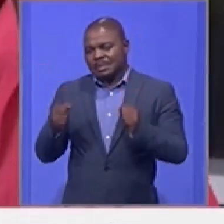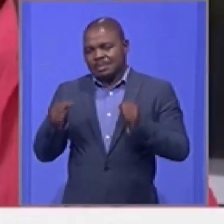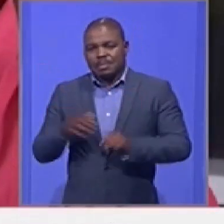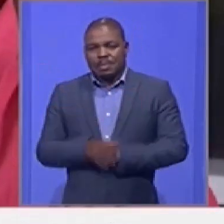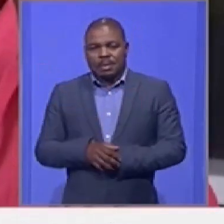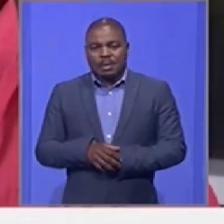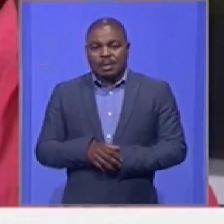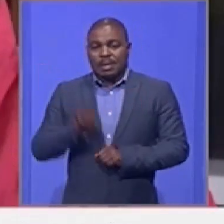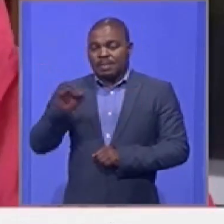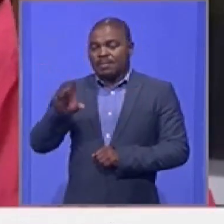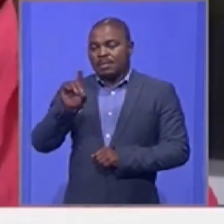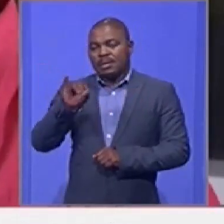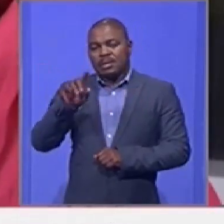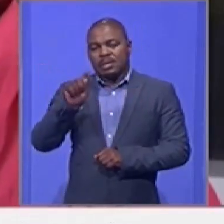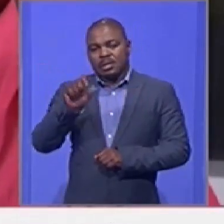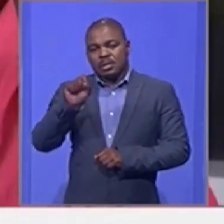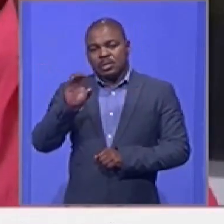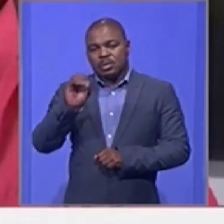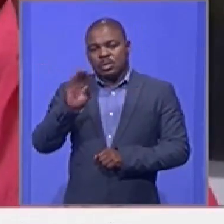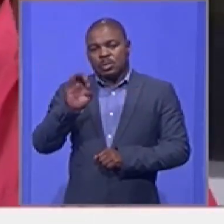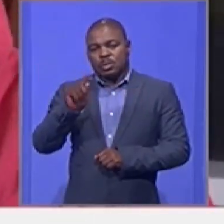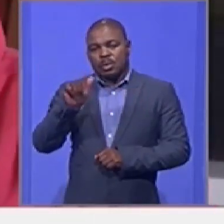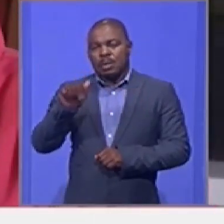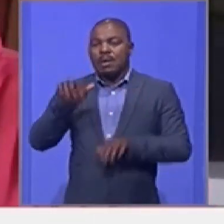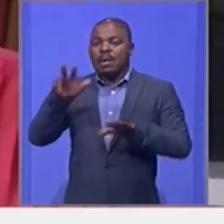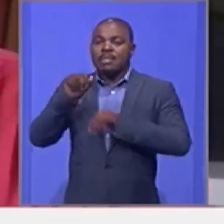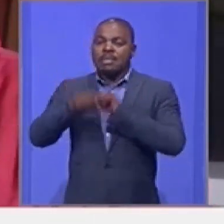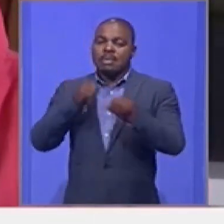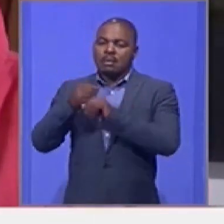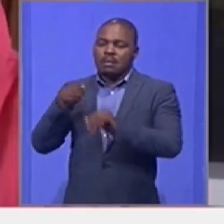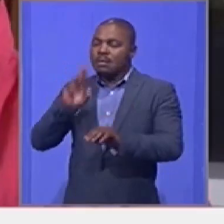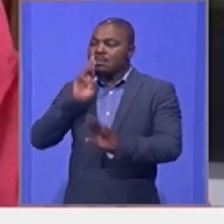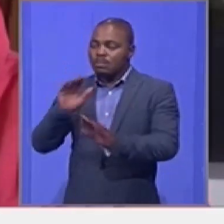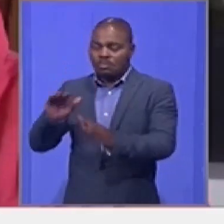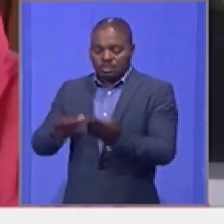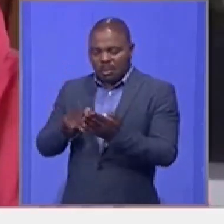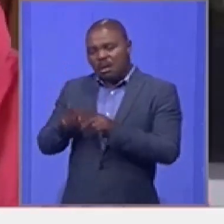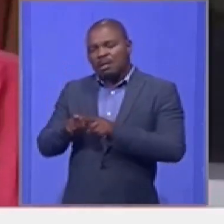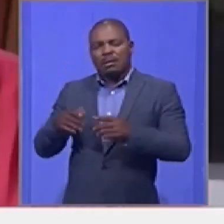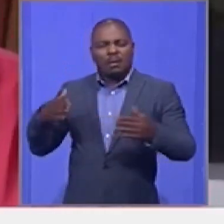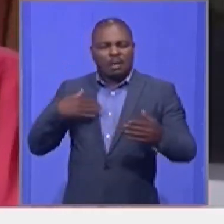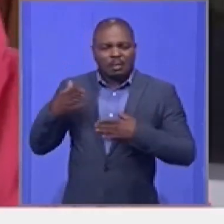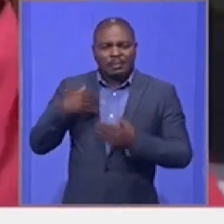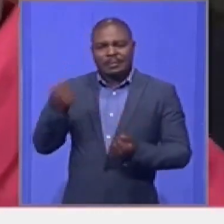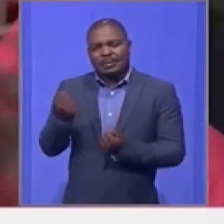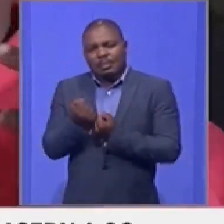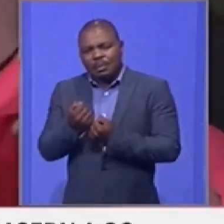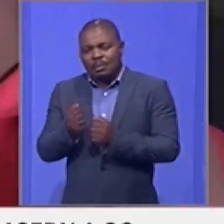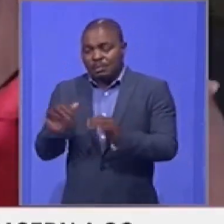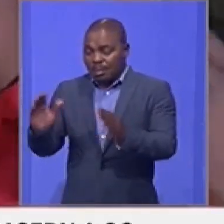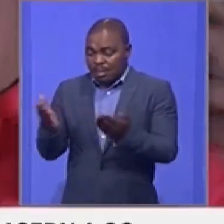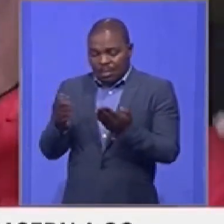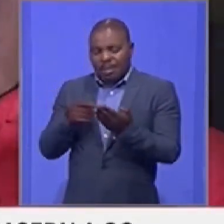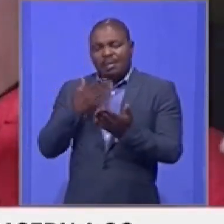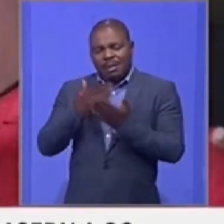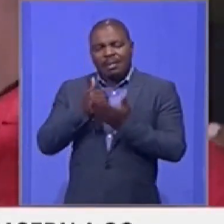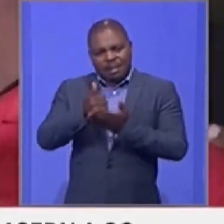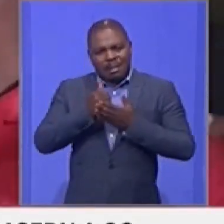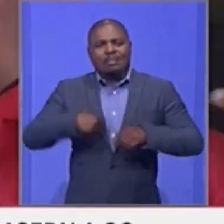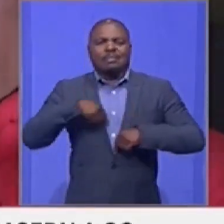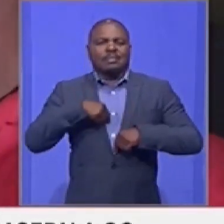of Ditsobotla for the past 18 years, whether it was administration, whether it was a support, it will give us a